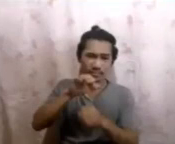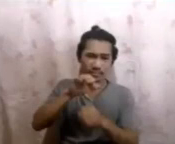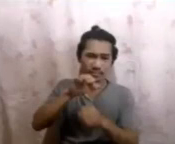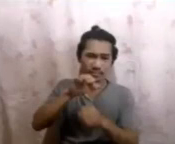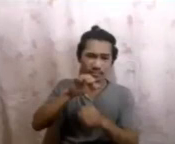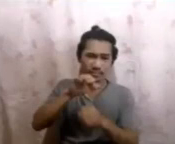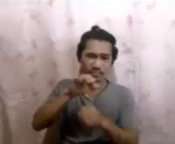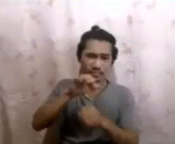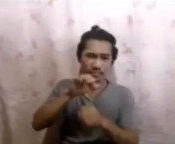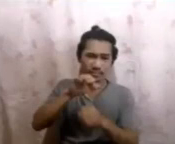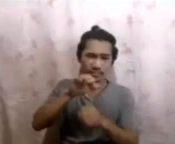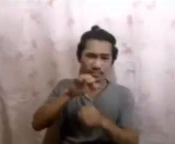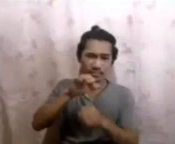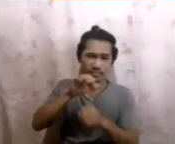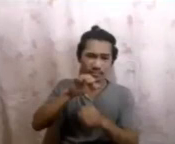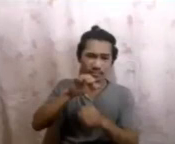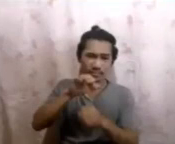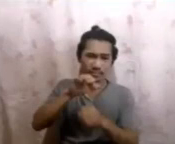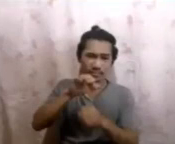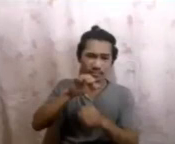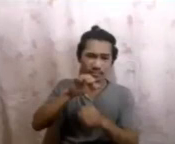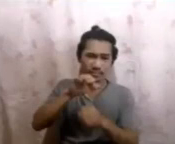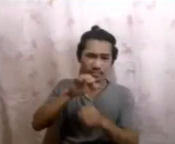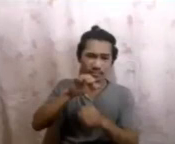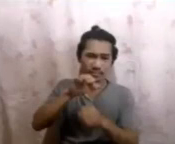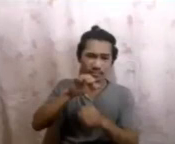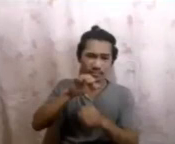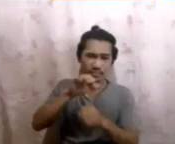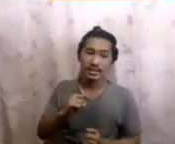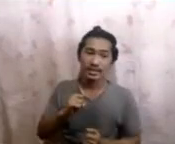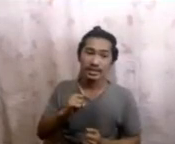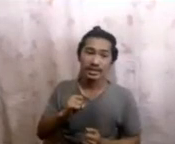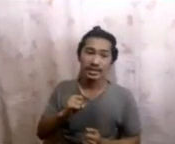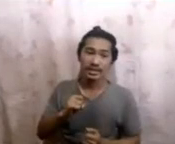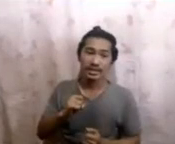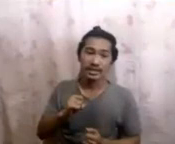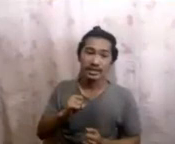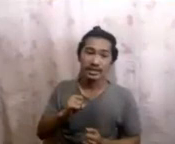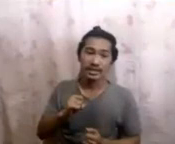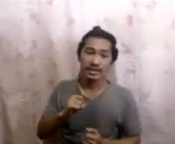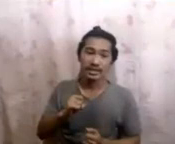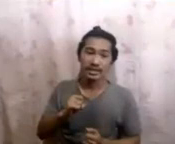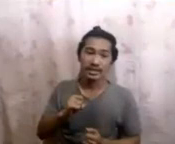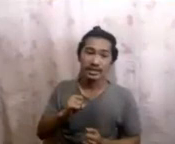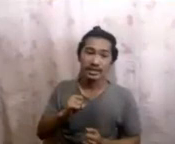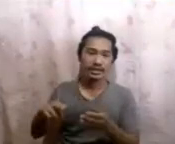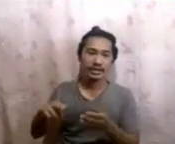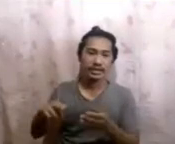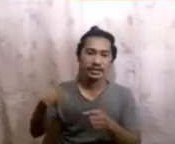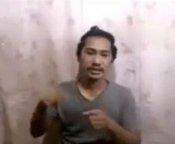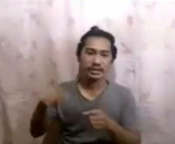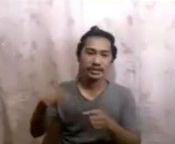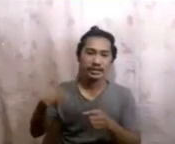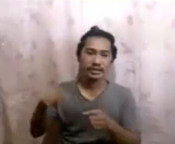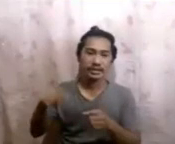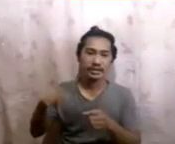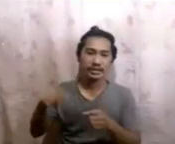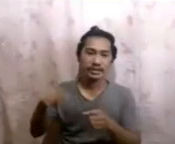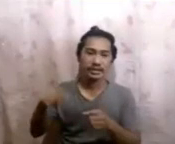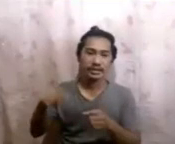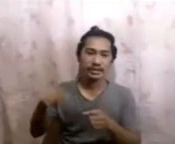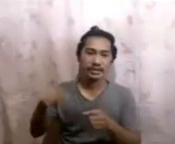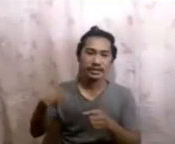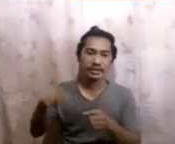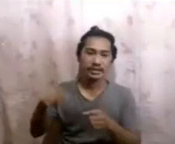be a most fulfilling time of life. If you approach it with